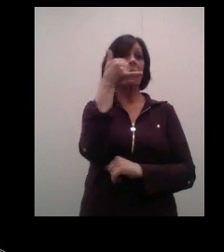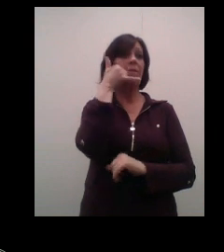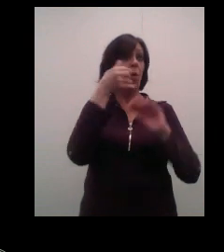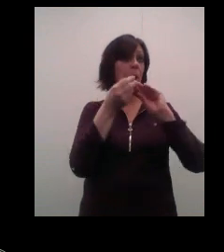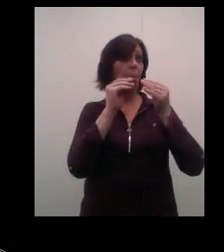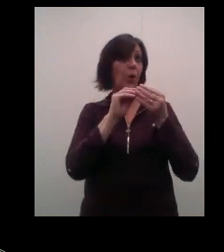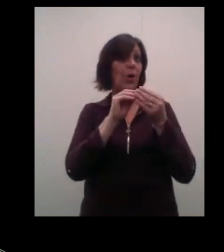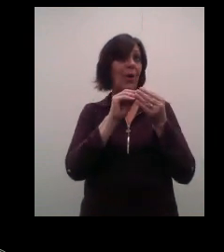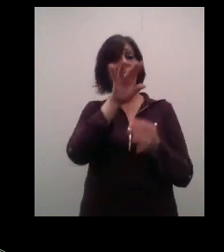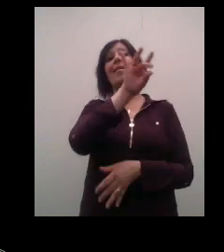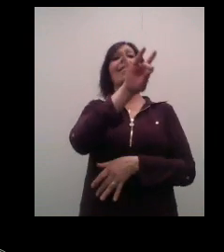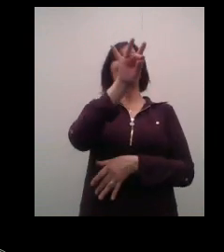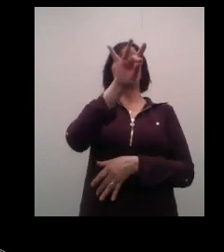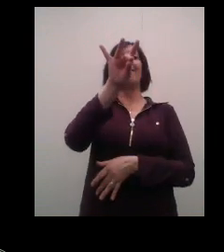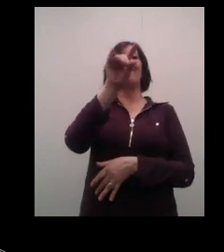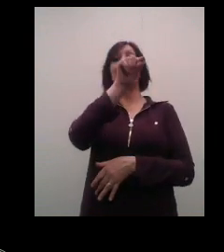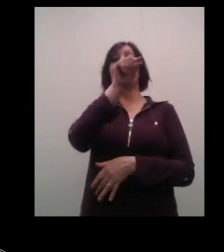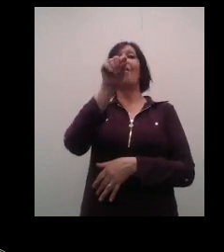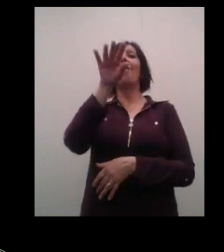screen,